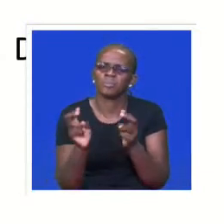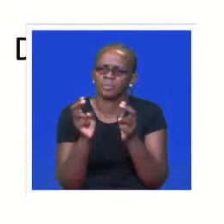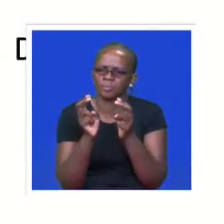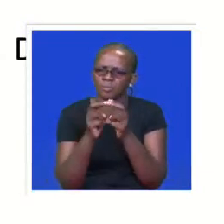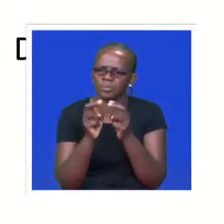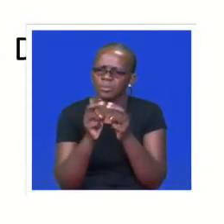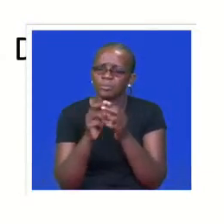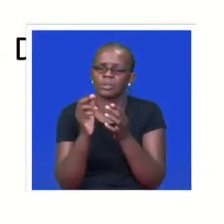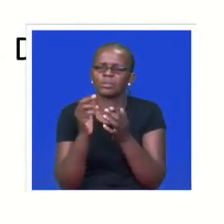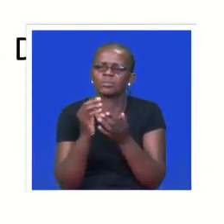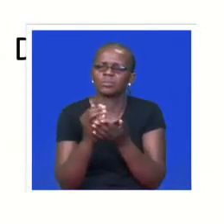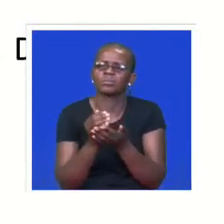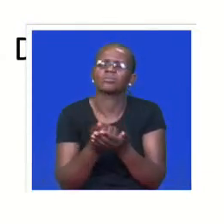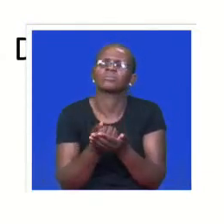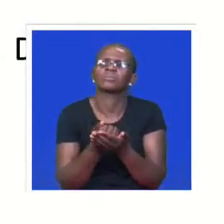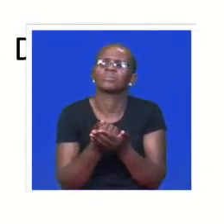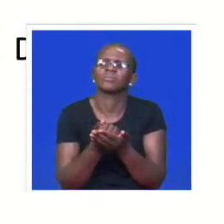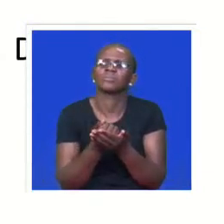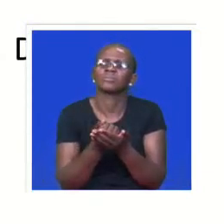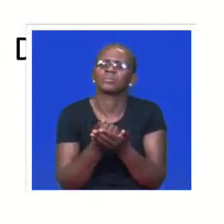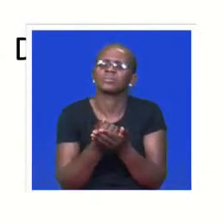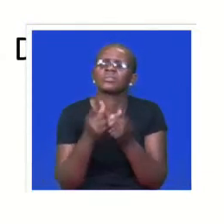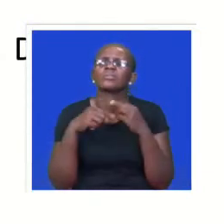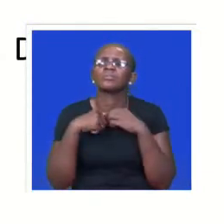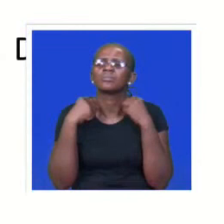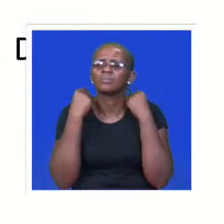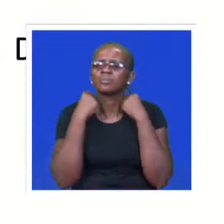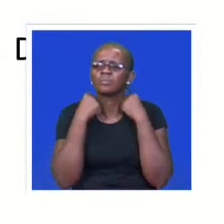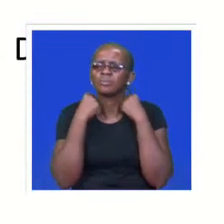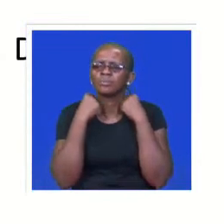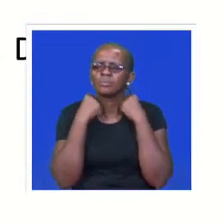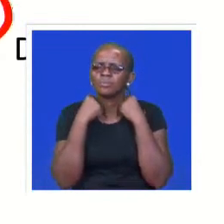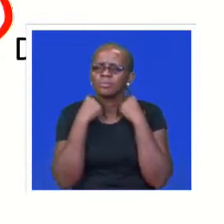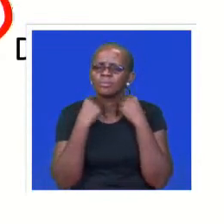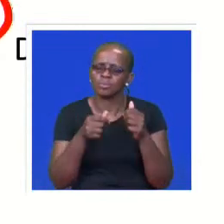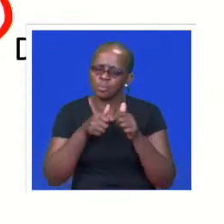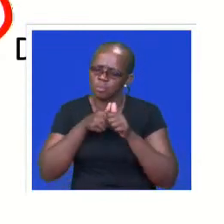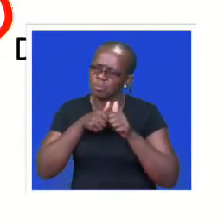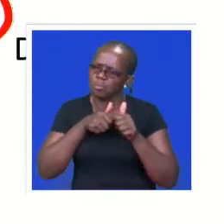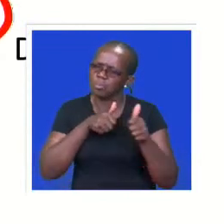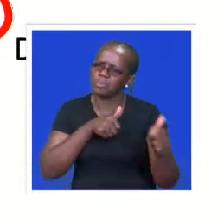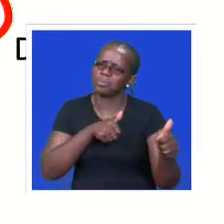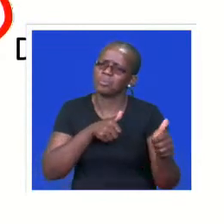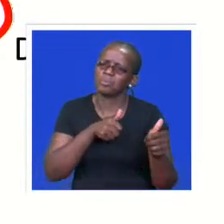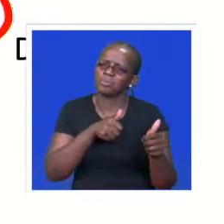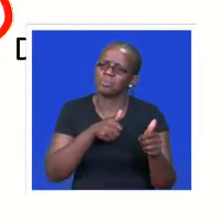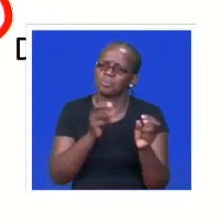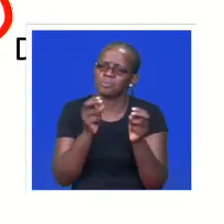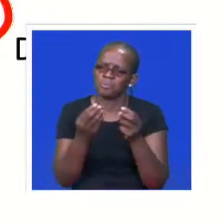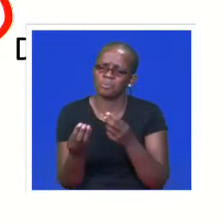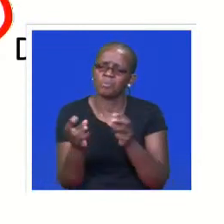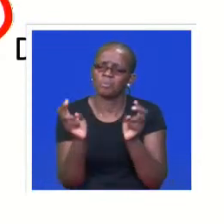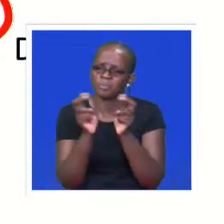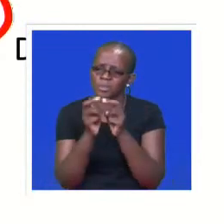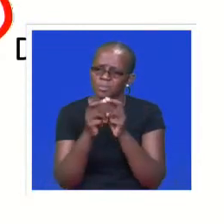away. The correct answer there is she ran away. And then number 10, the cat took